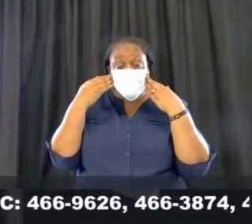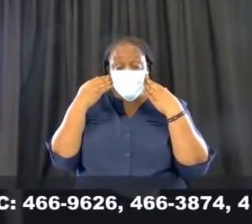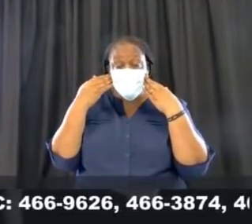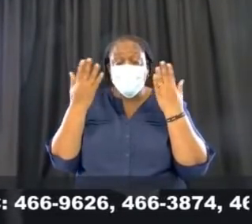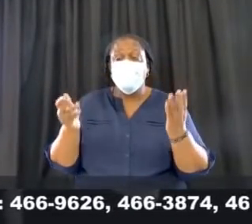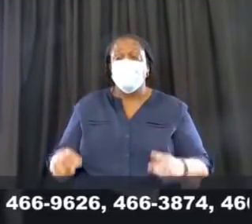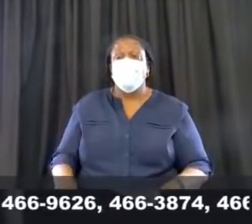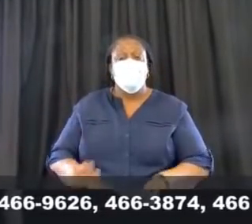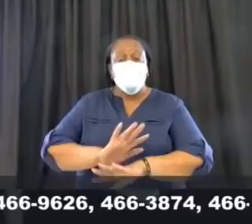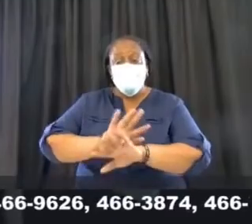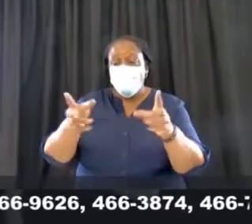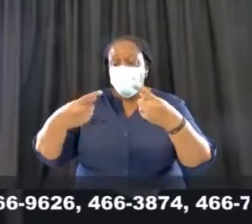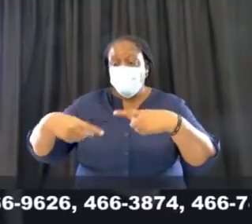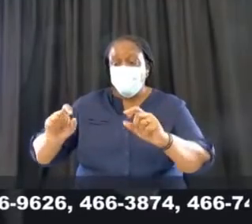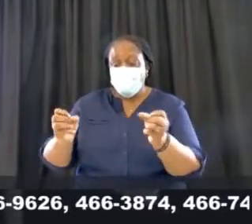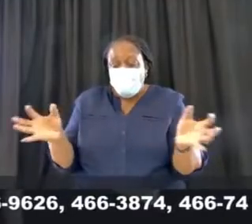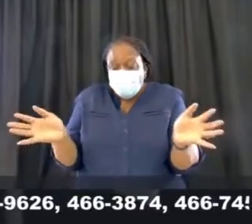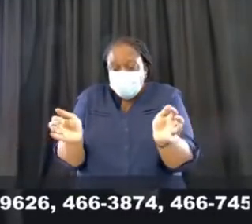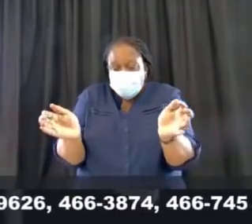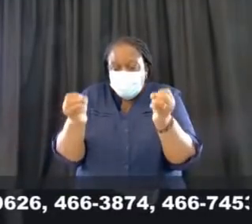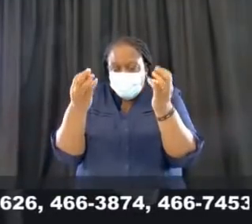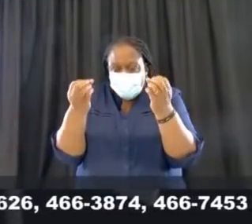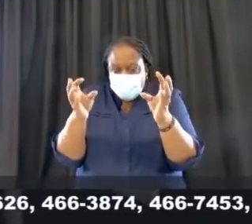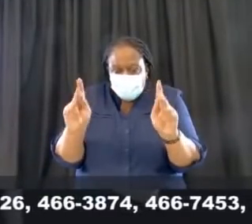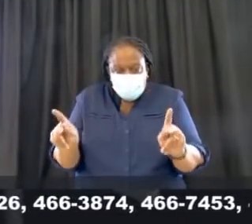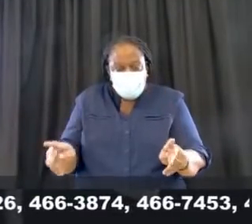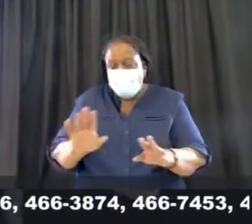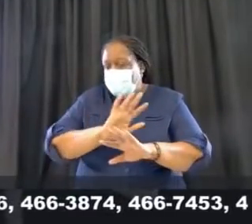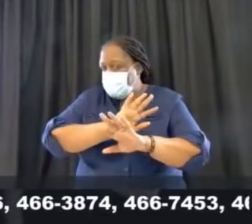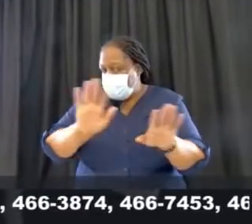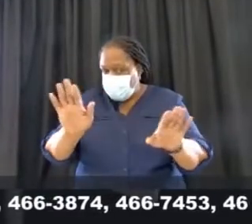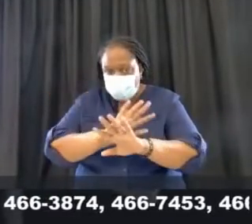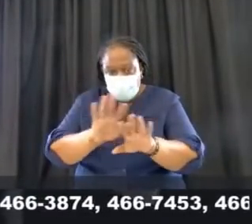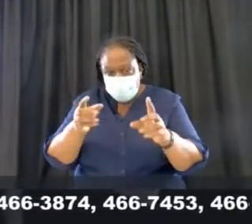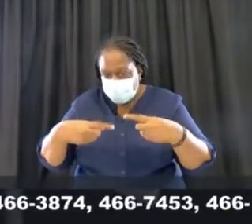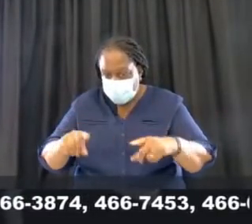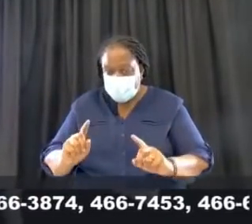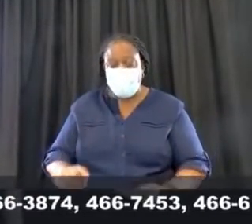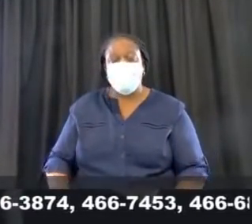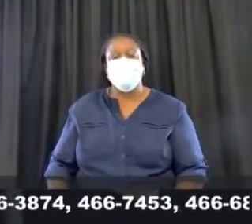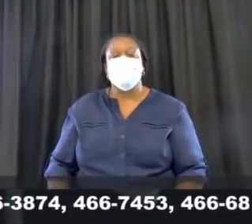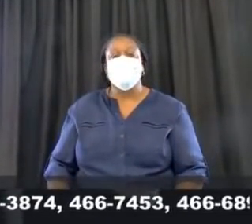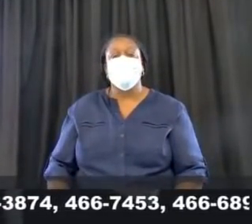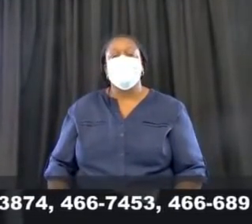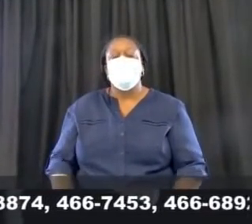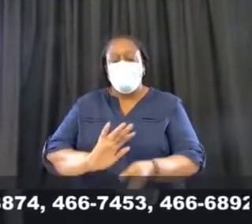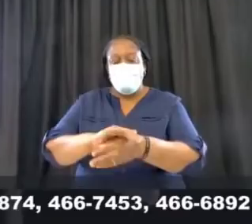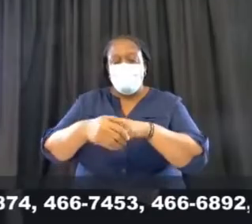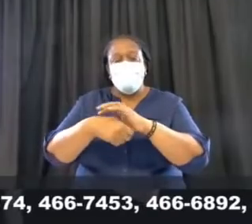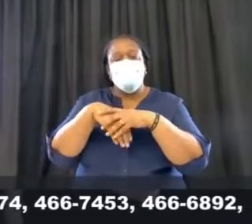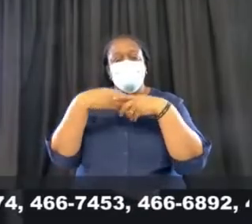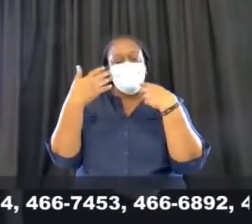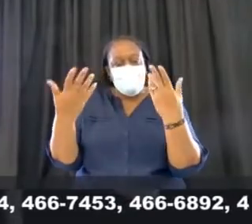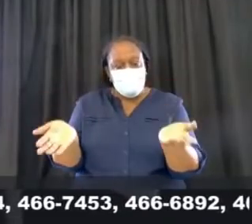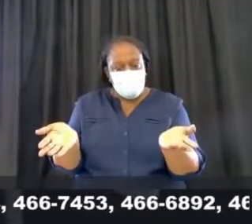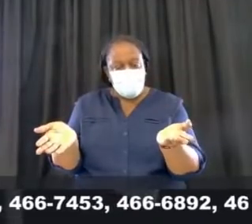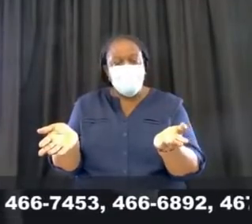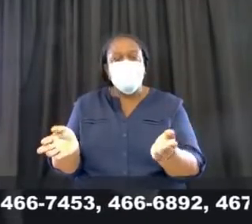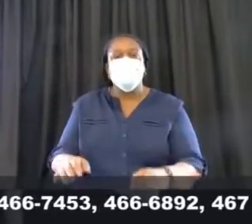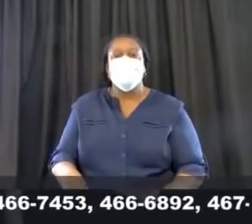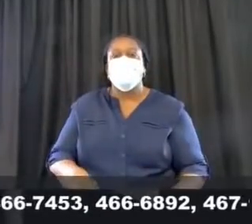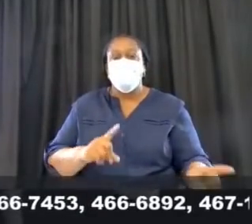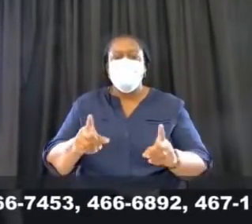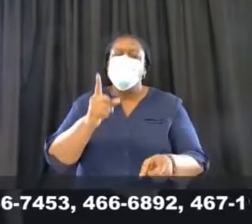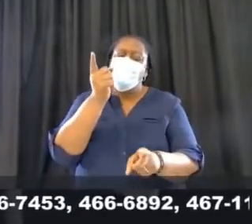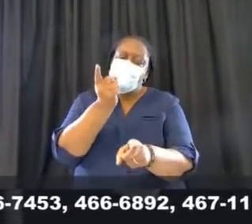avoid crowds and crowded events, and practice good hygiene and sanitization behavior. Thank